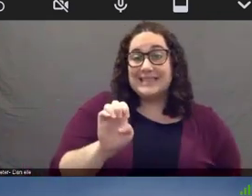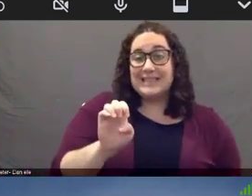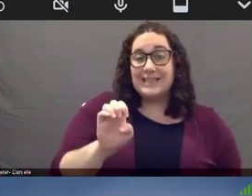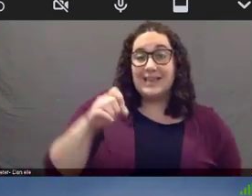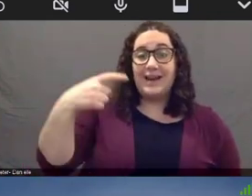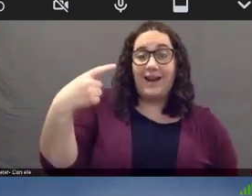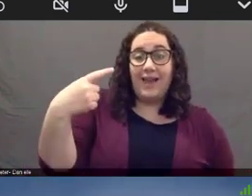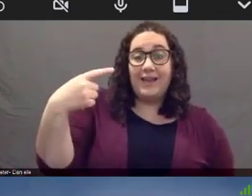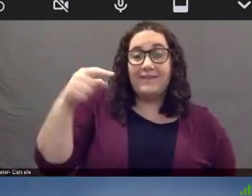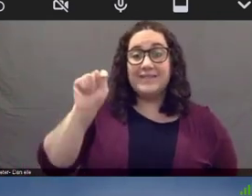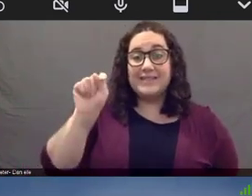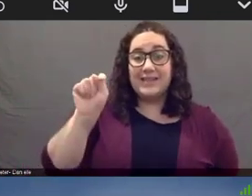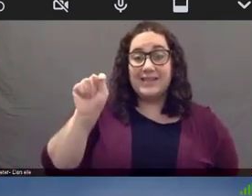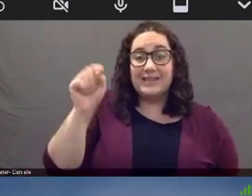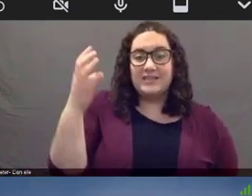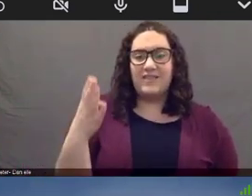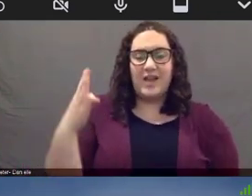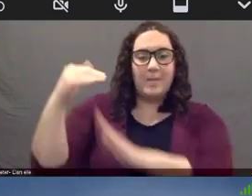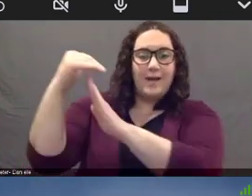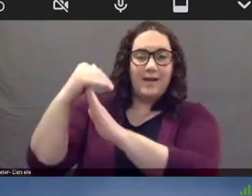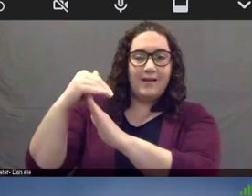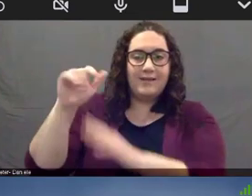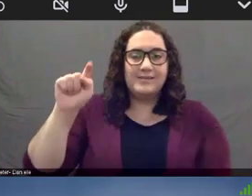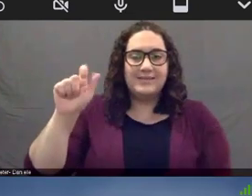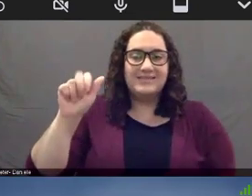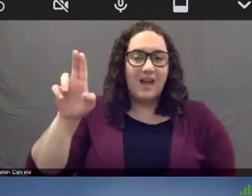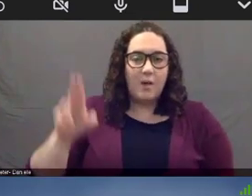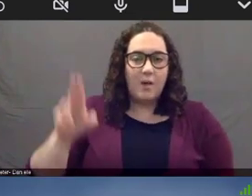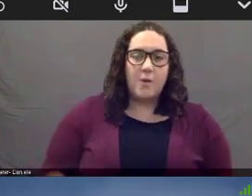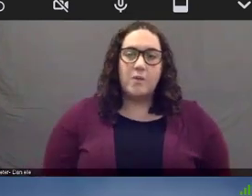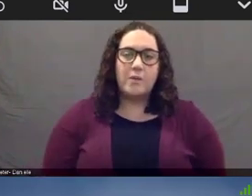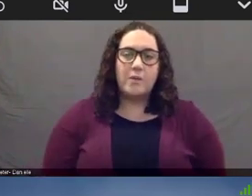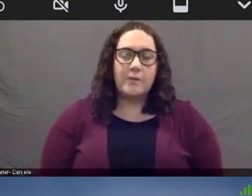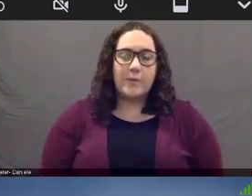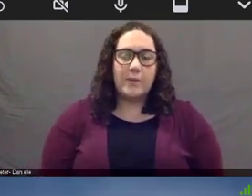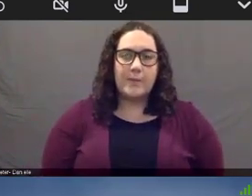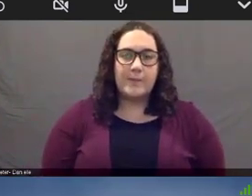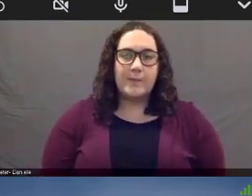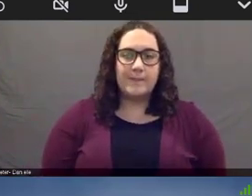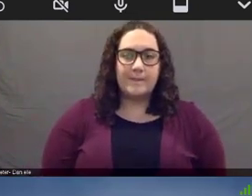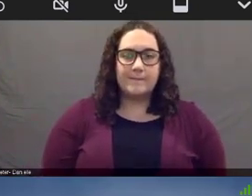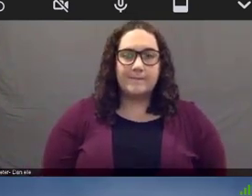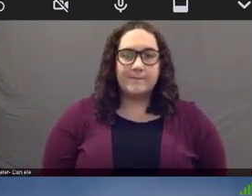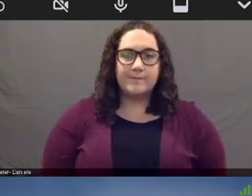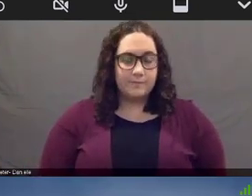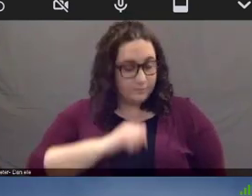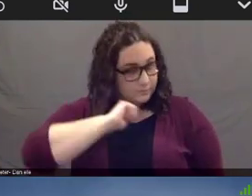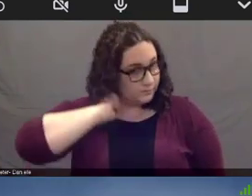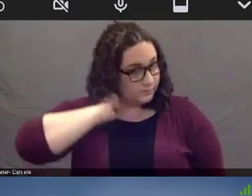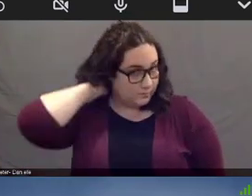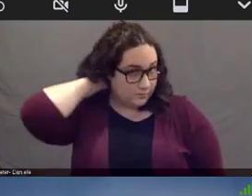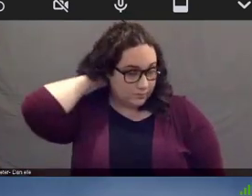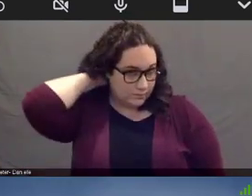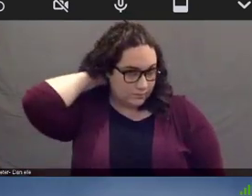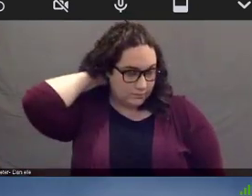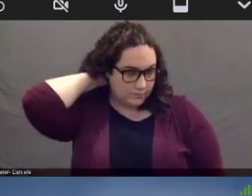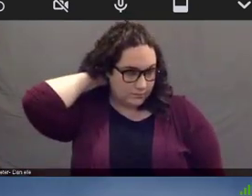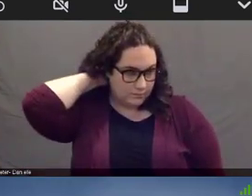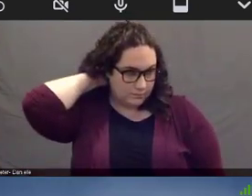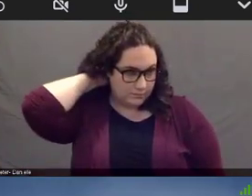this dimensionless temperature difference is equal to E to the power of negative T over tau.